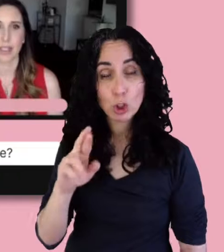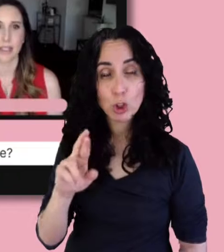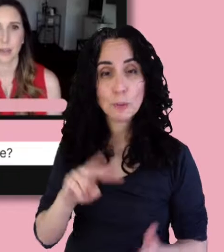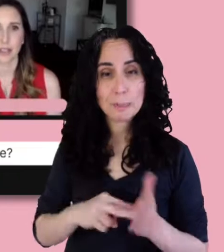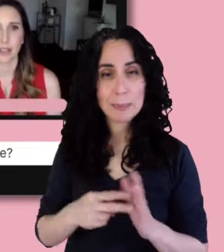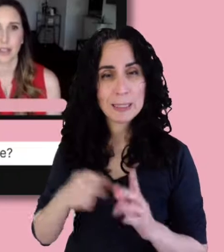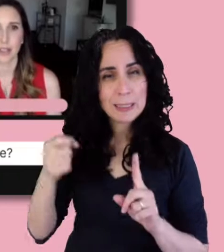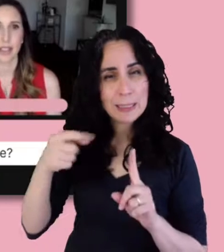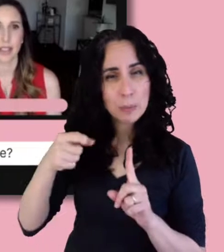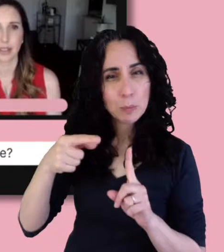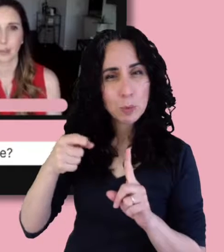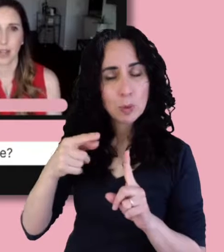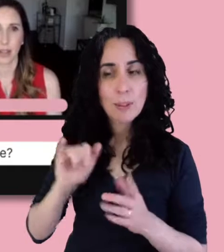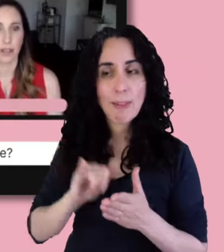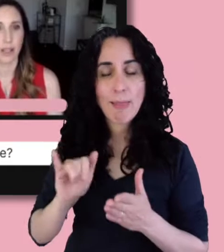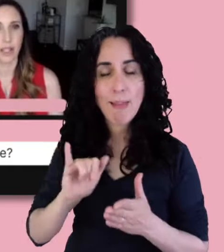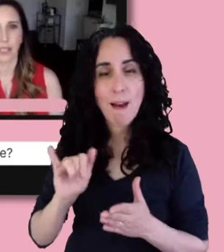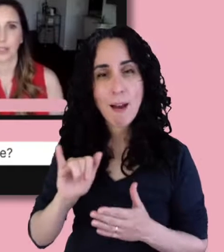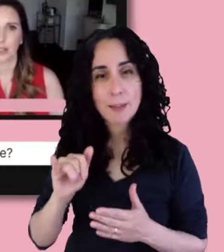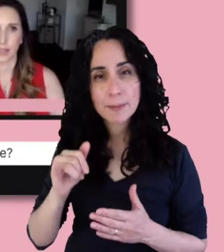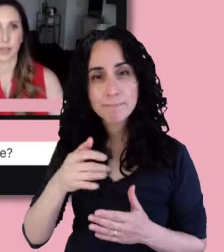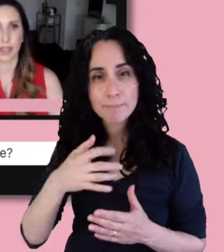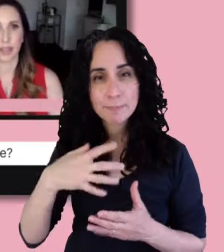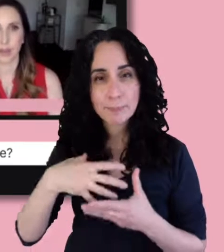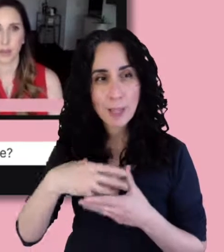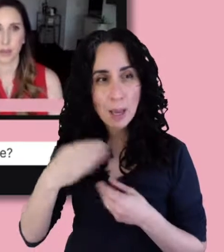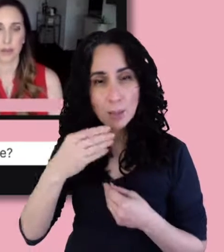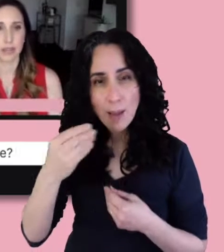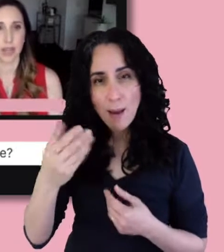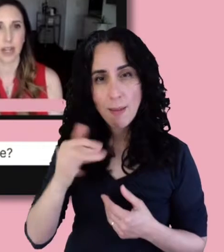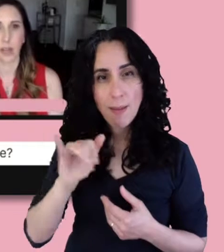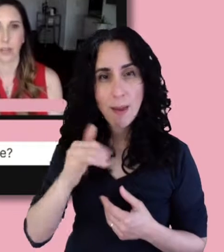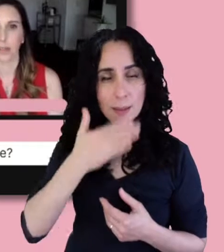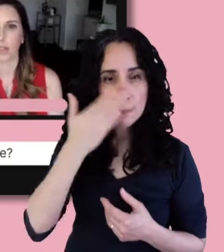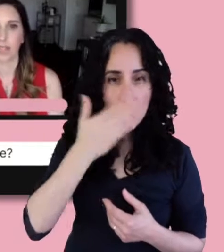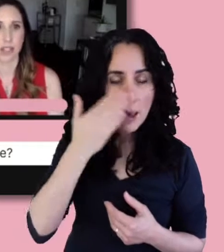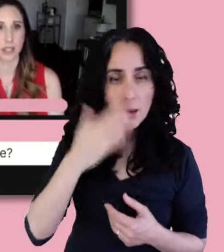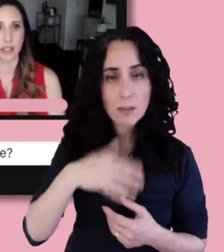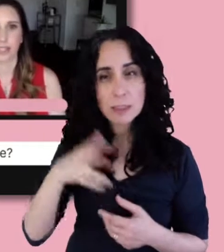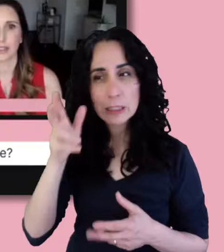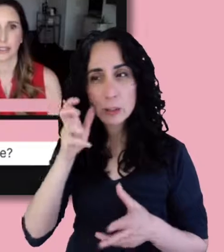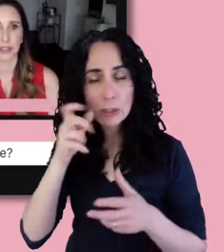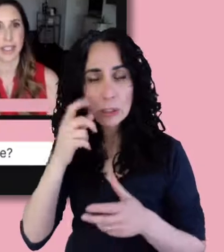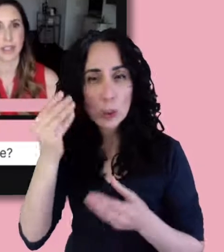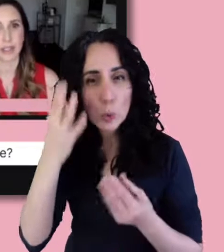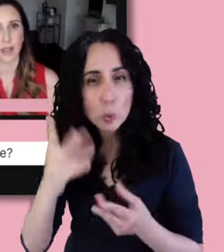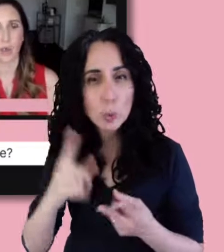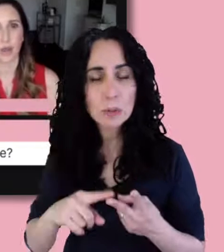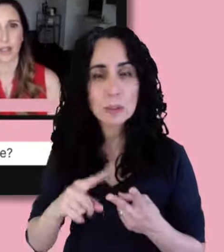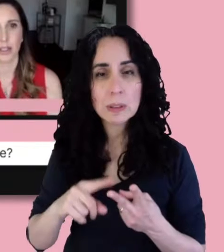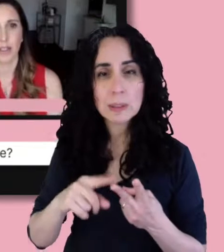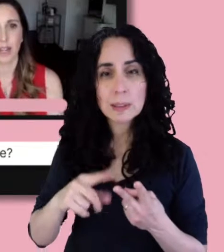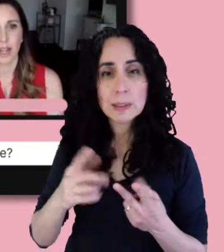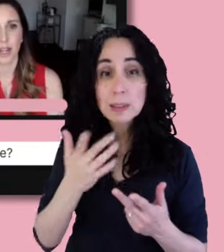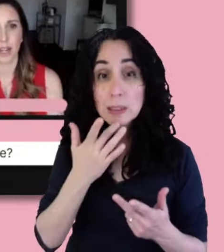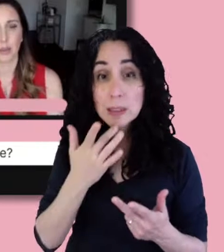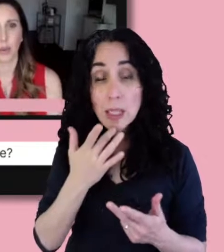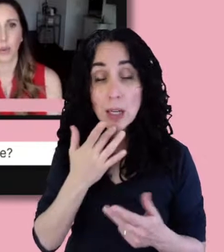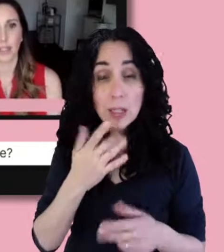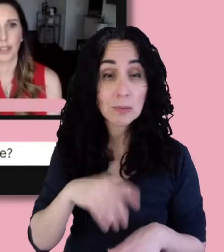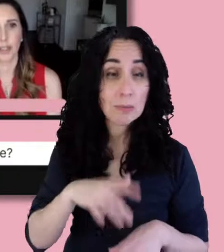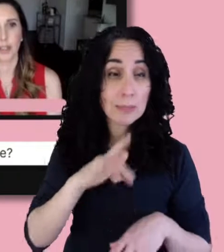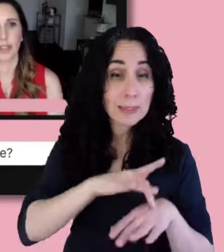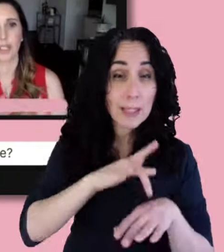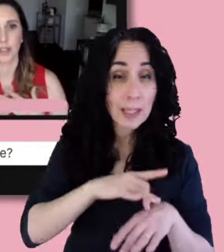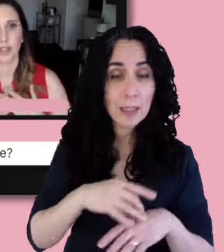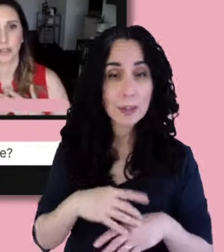outside stimulus, like a smell, hearing something on the news, a touch, a taste, seeing someone, or